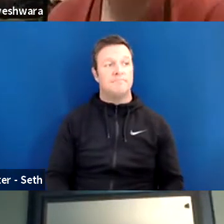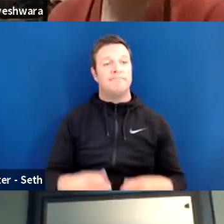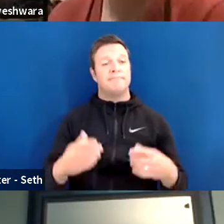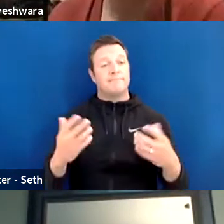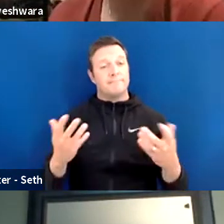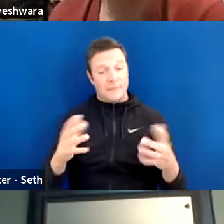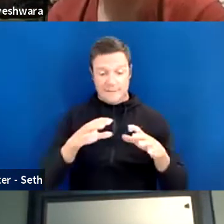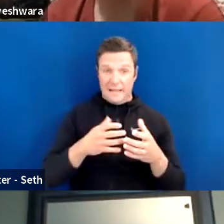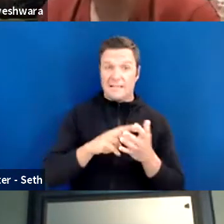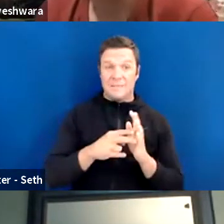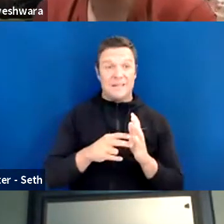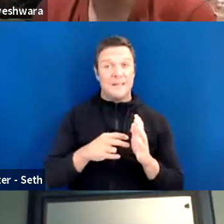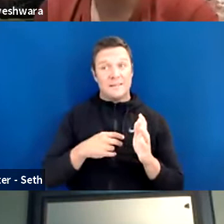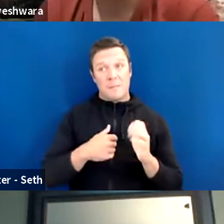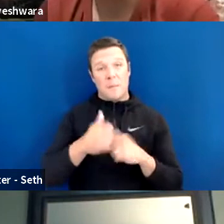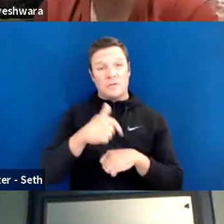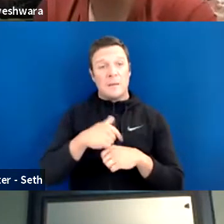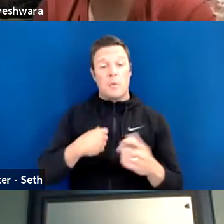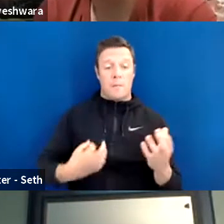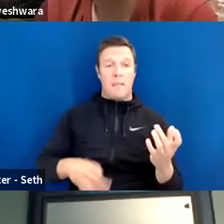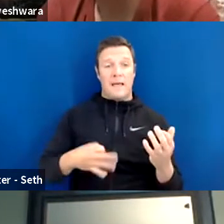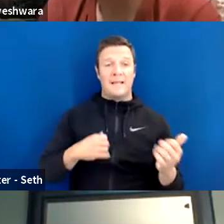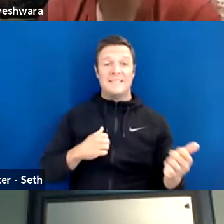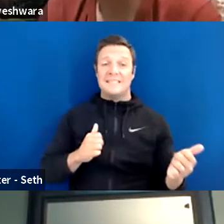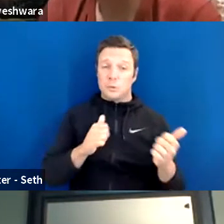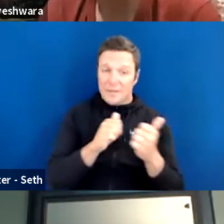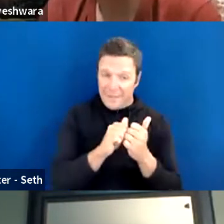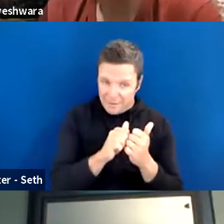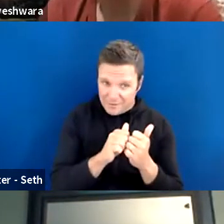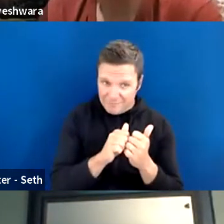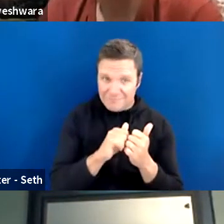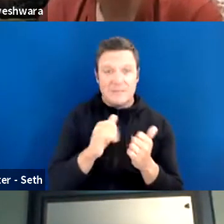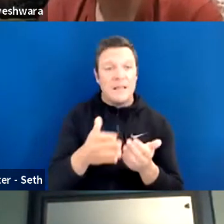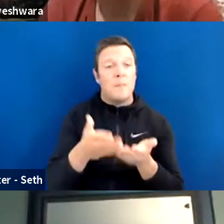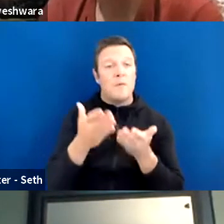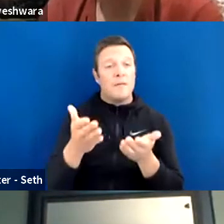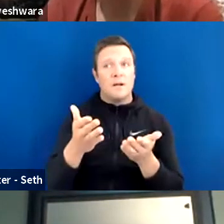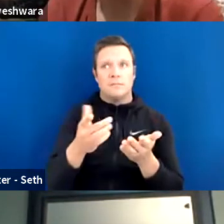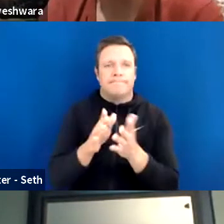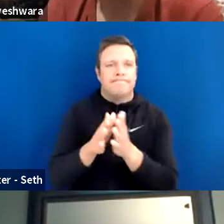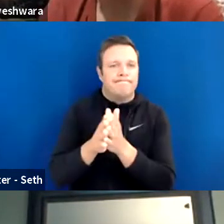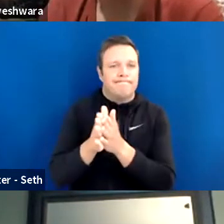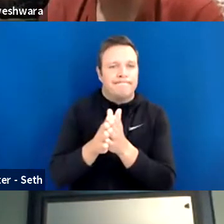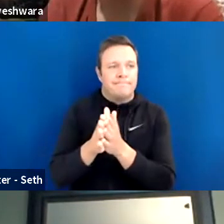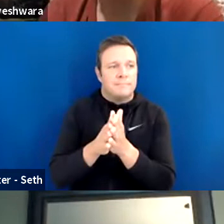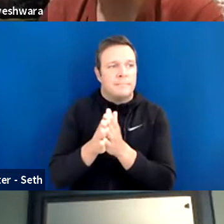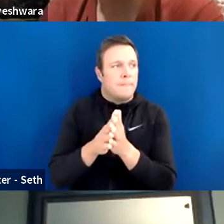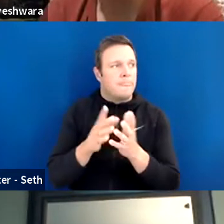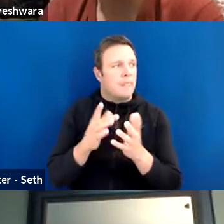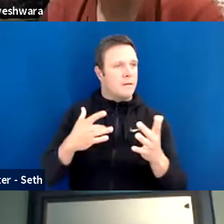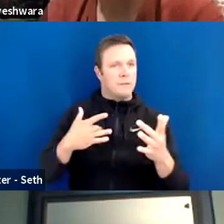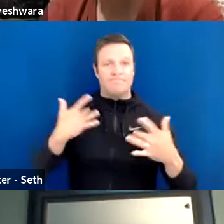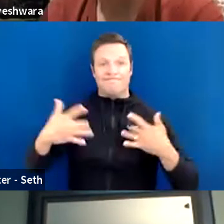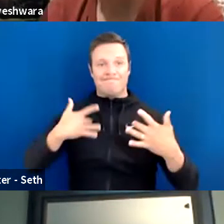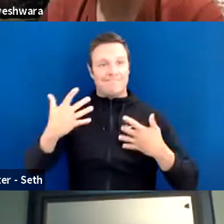play together, and that really provides the incentive and motivation, the electricity when